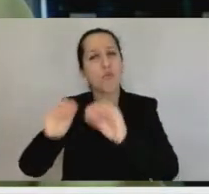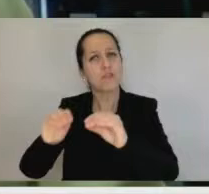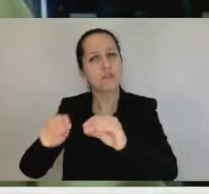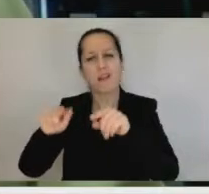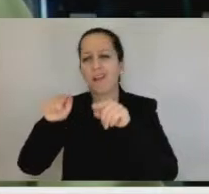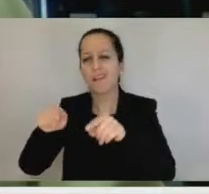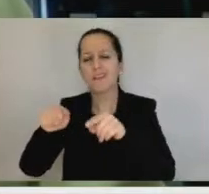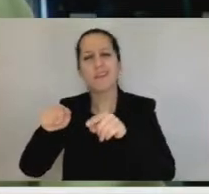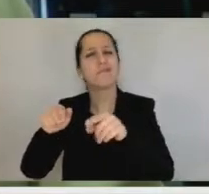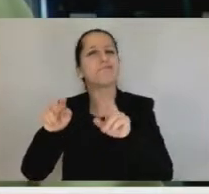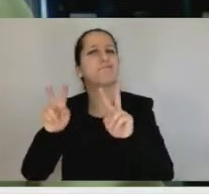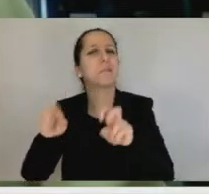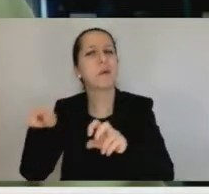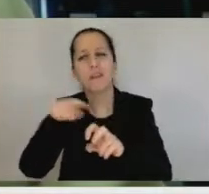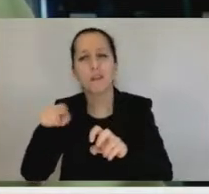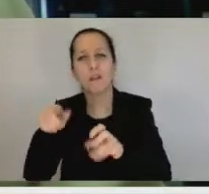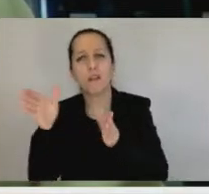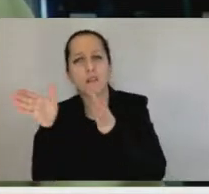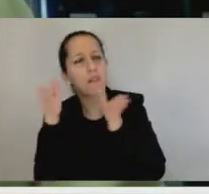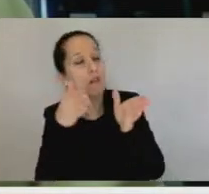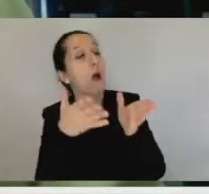to only